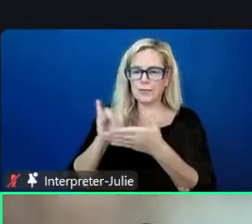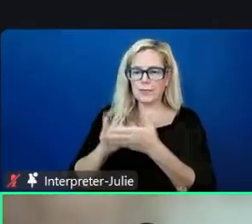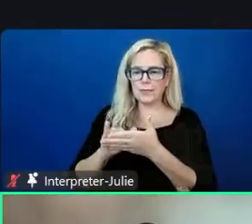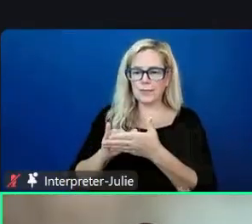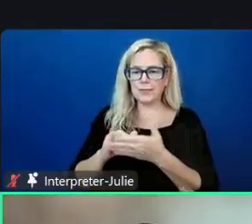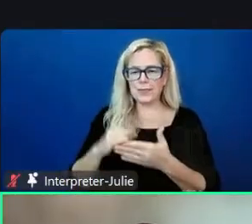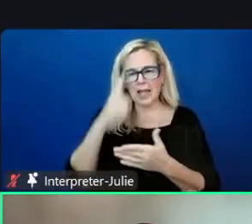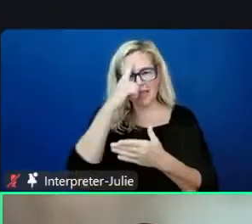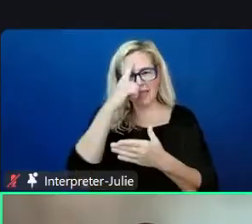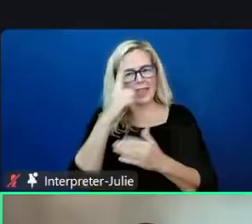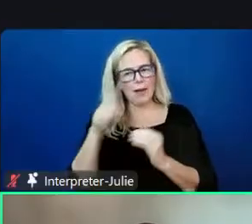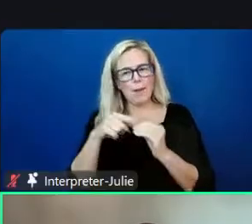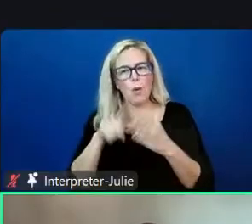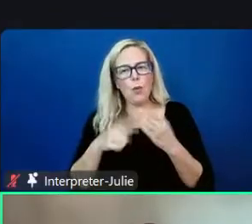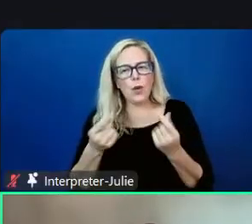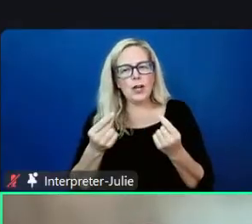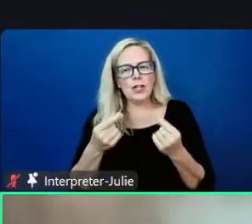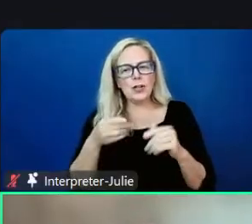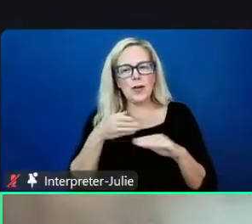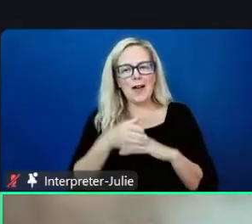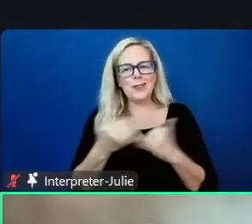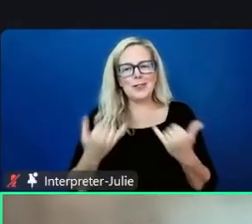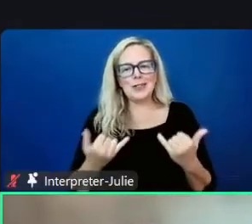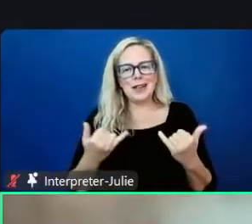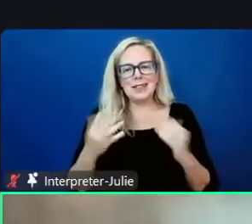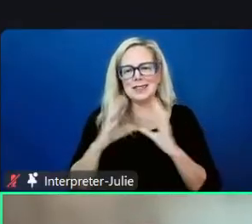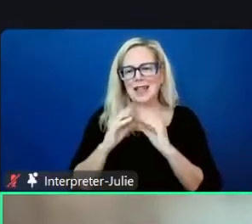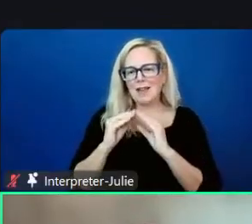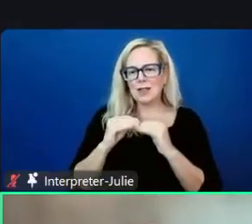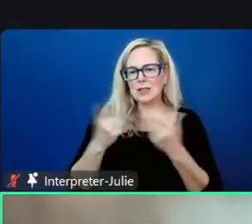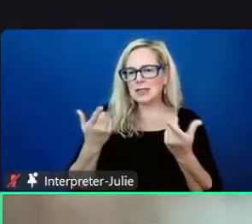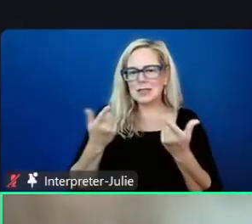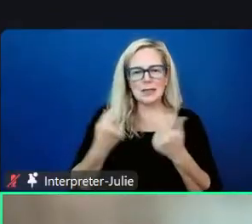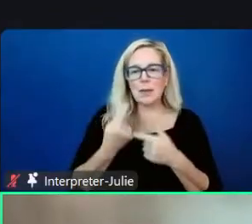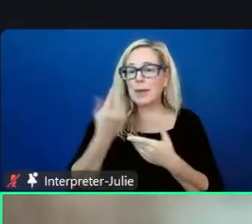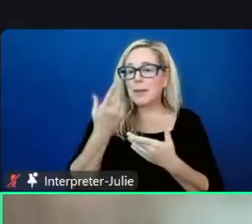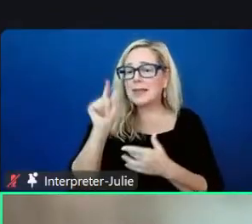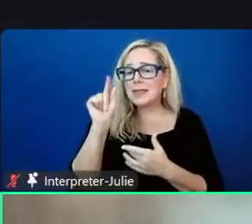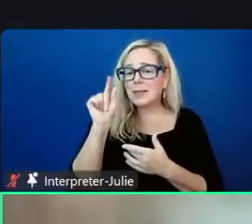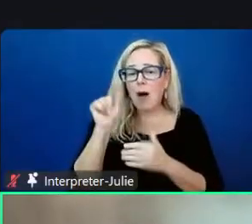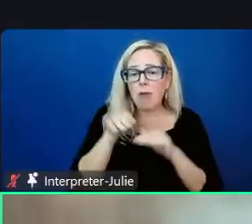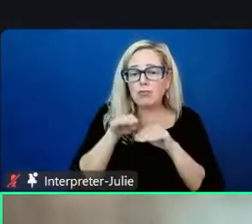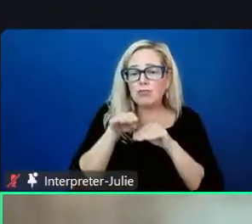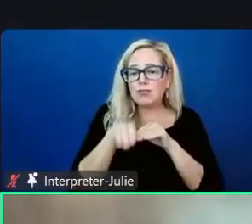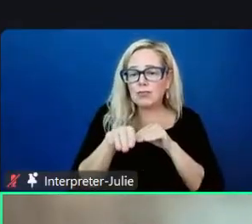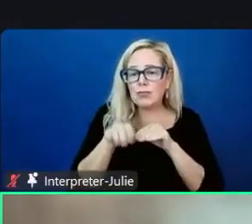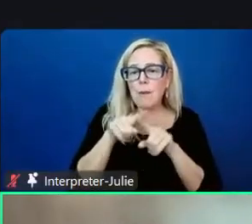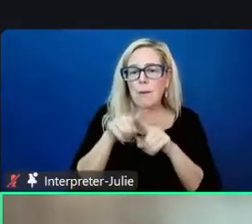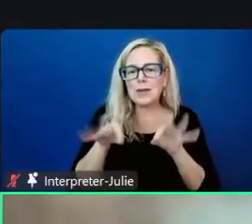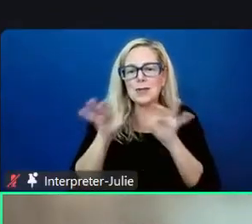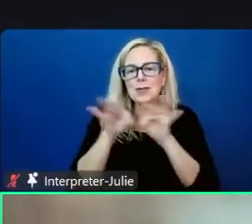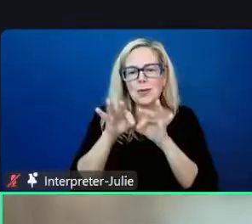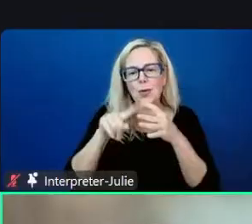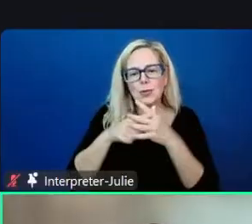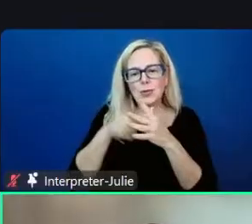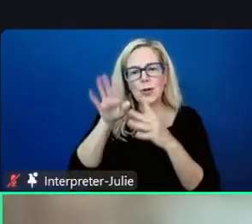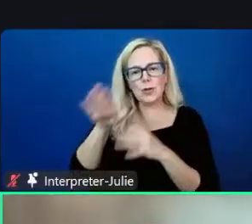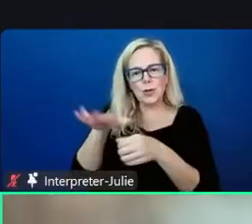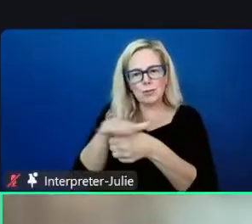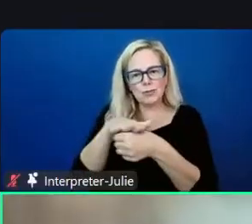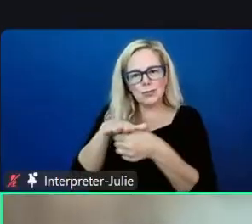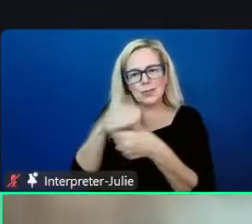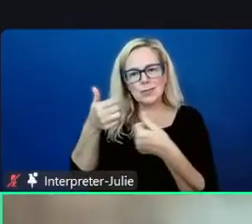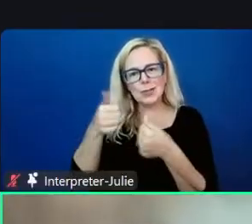after today. I urge you to start. It can be small, but it is so important to start at your own specific corner of medicine and try to